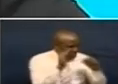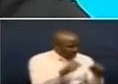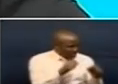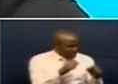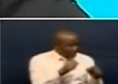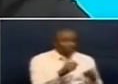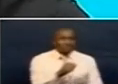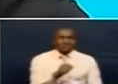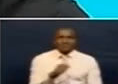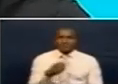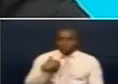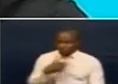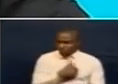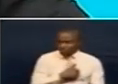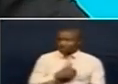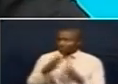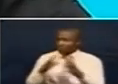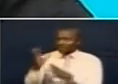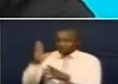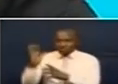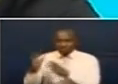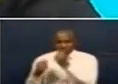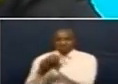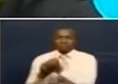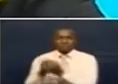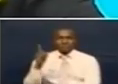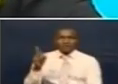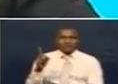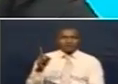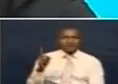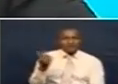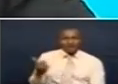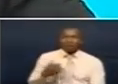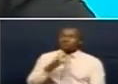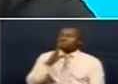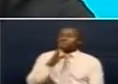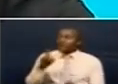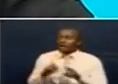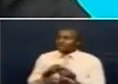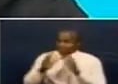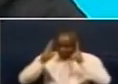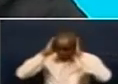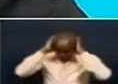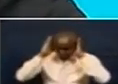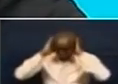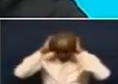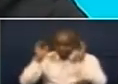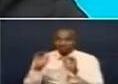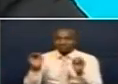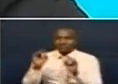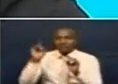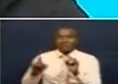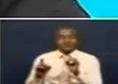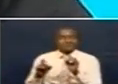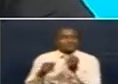our support as a party will be determined by the party. Remember right now, Anne, I no longer just talk as a Babu Namwamba. Mm-hmm. When I talk, I have to talk on behalf of the Labour